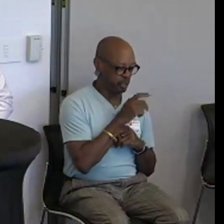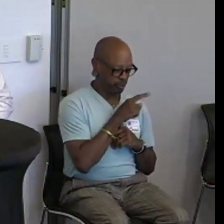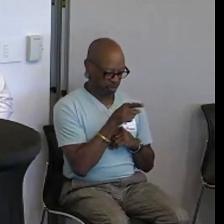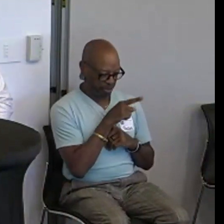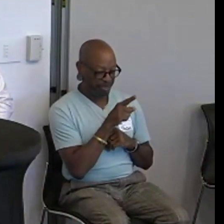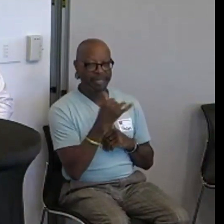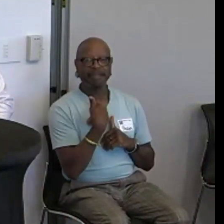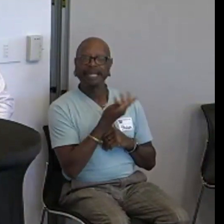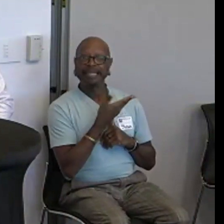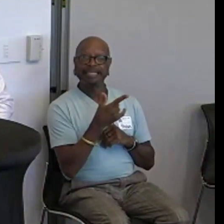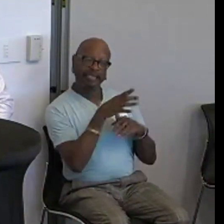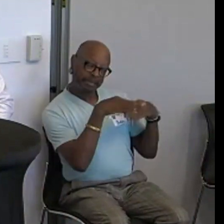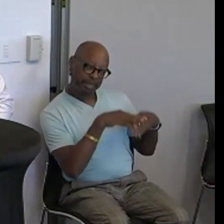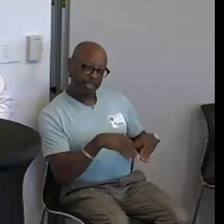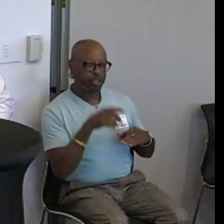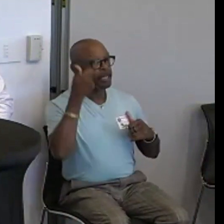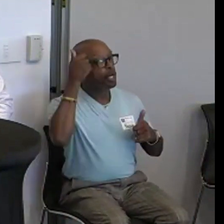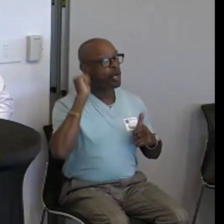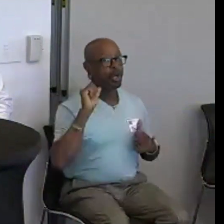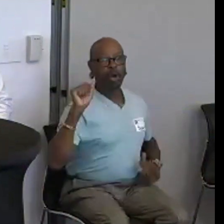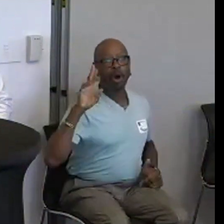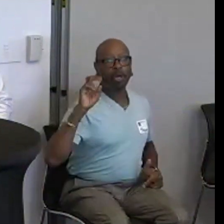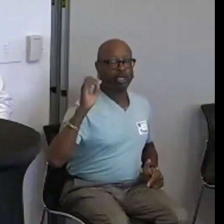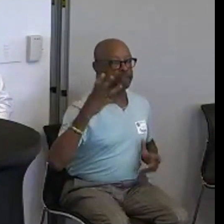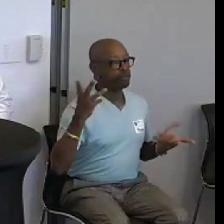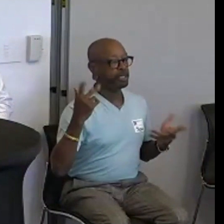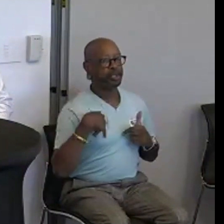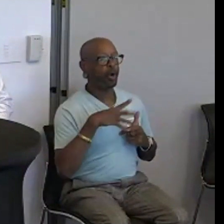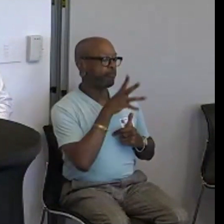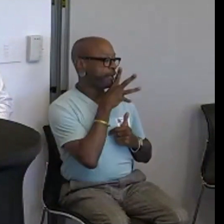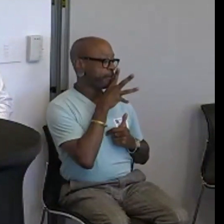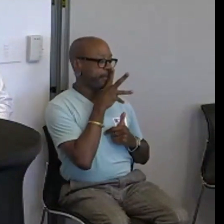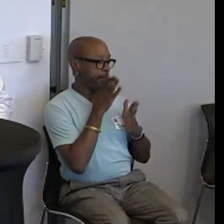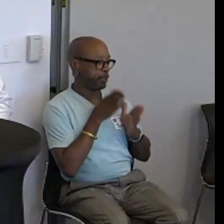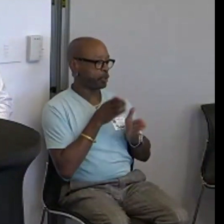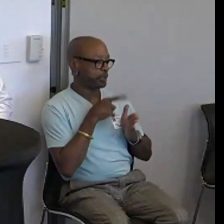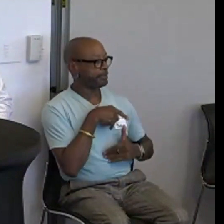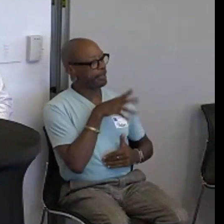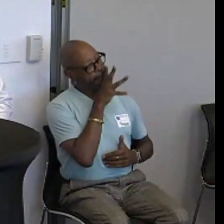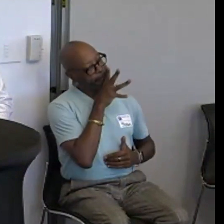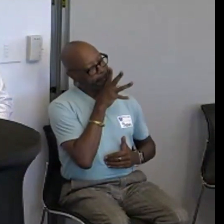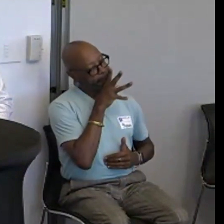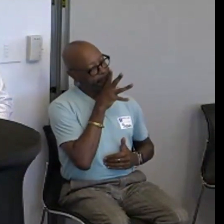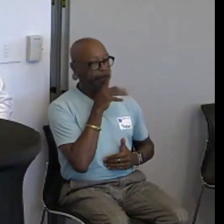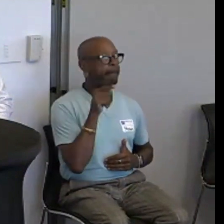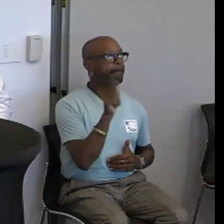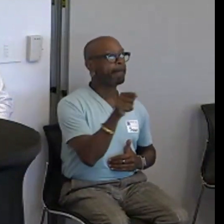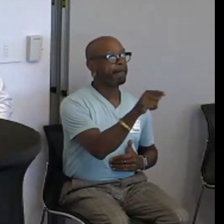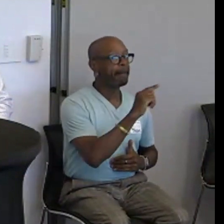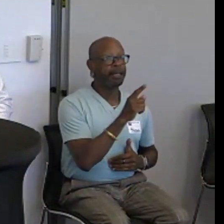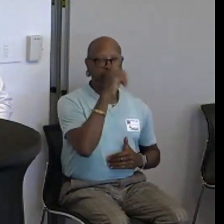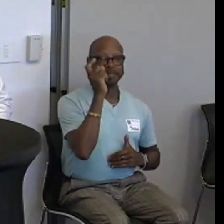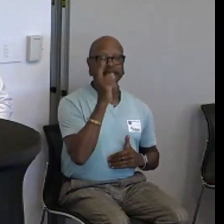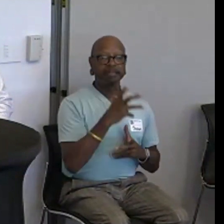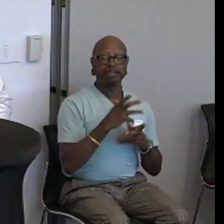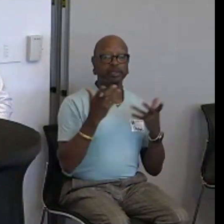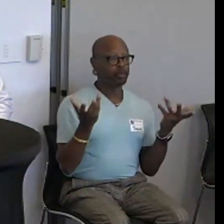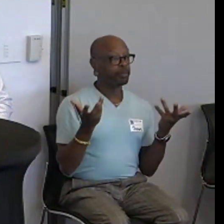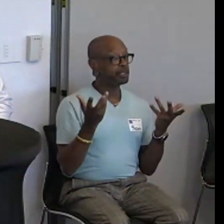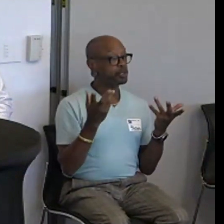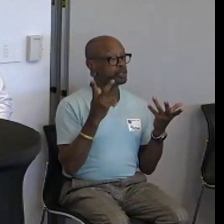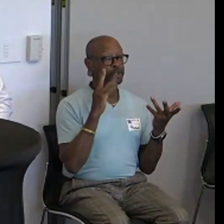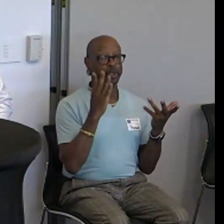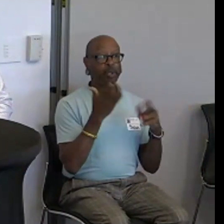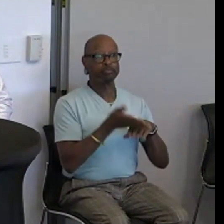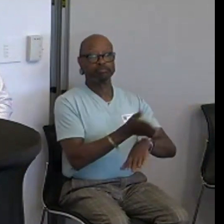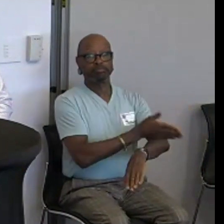stuff explained to them in audio so much or verbally explained to them in person. And it's because there's so much